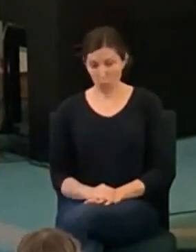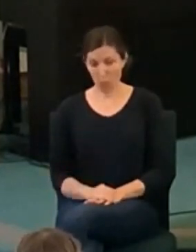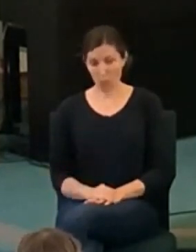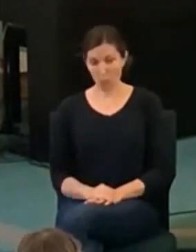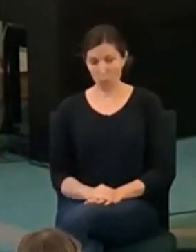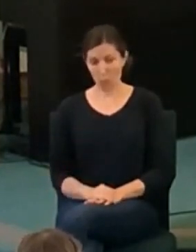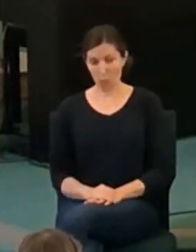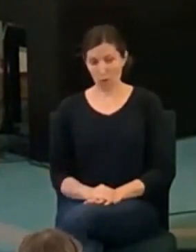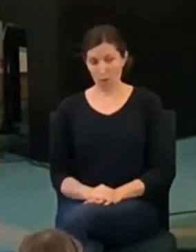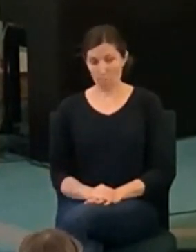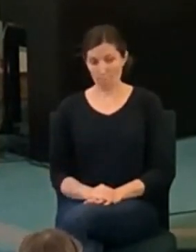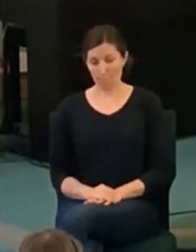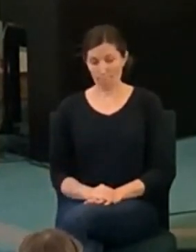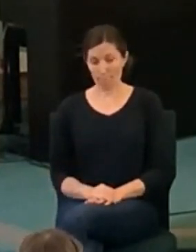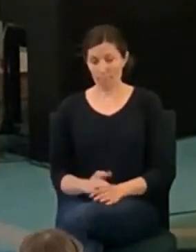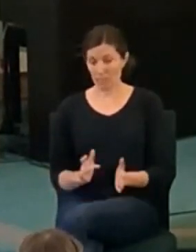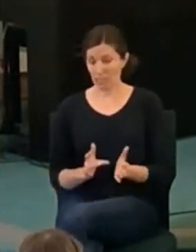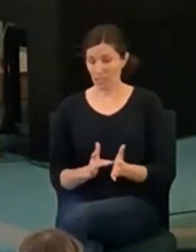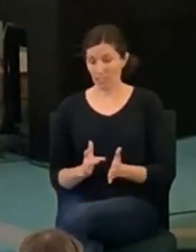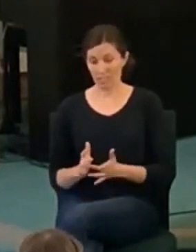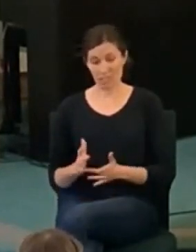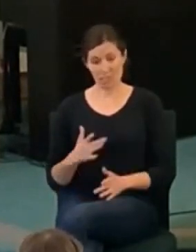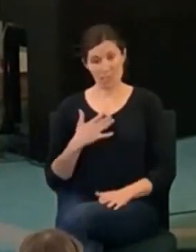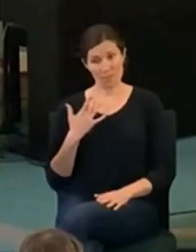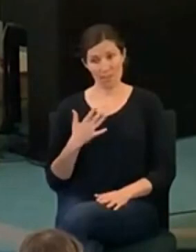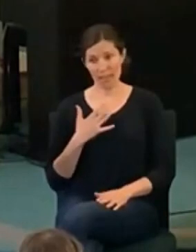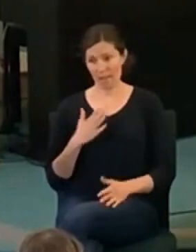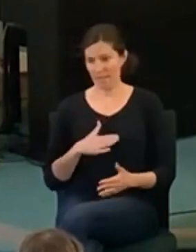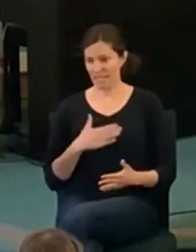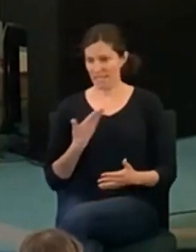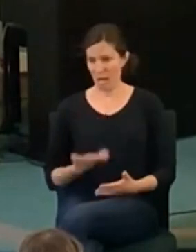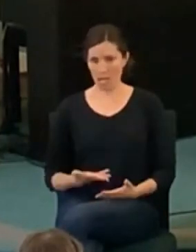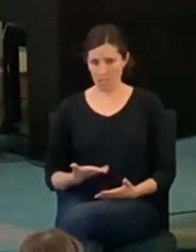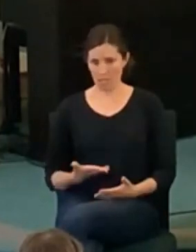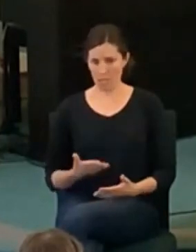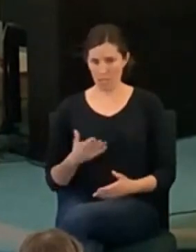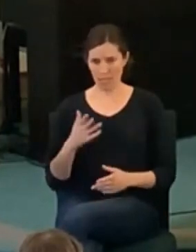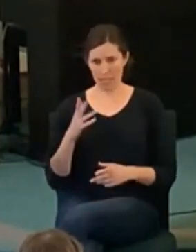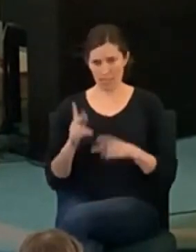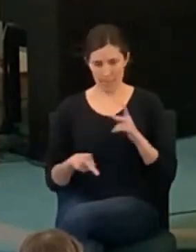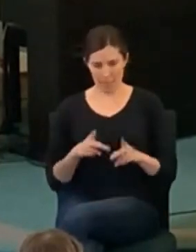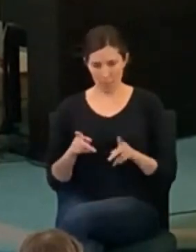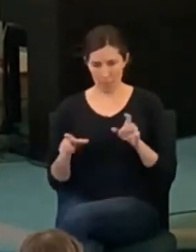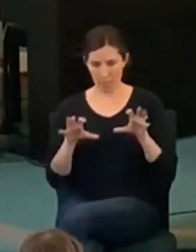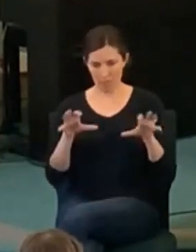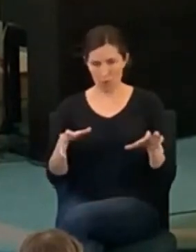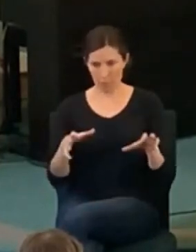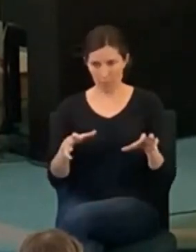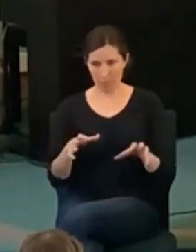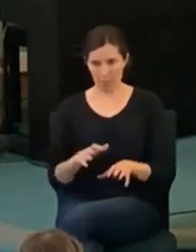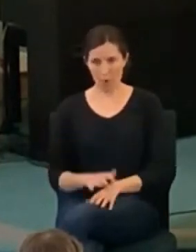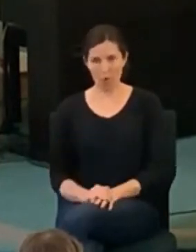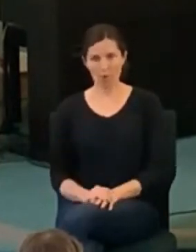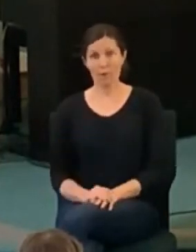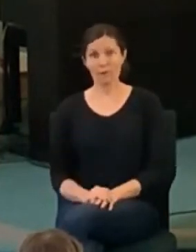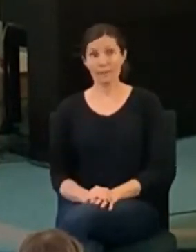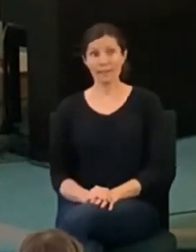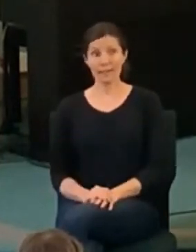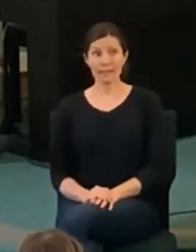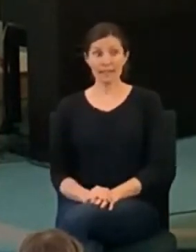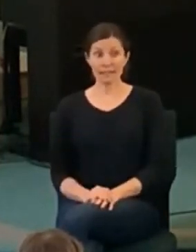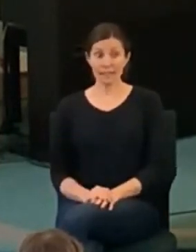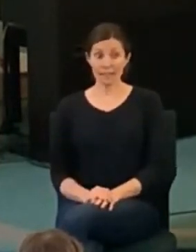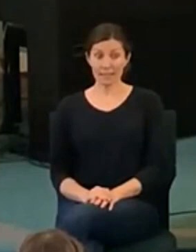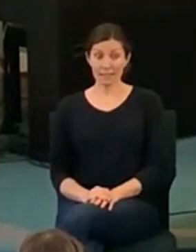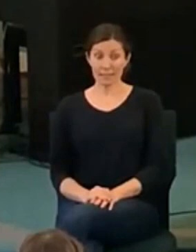some commentaries say this was a really, really strict law from the Old Testament that not everybody even enforced.